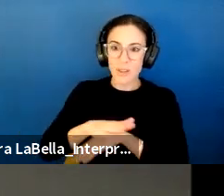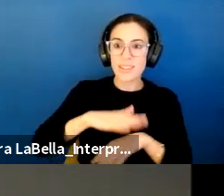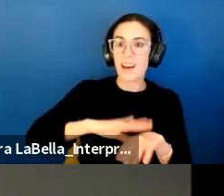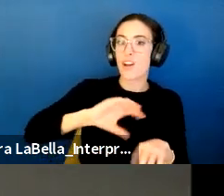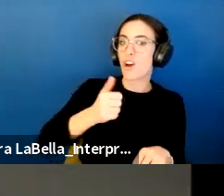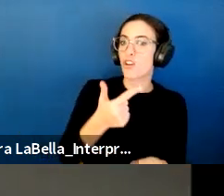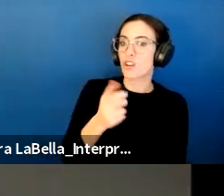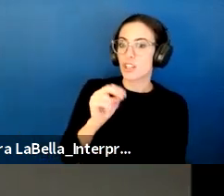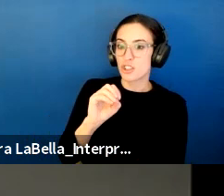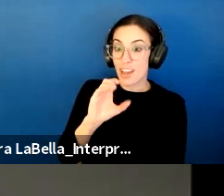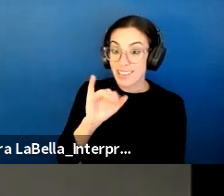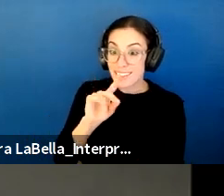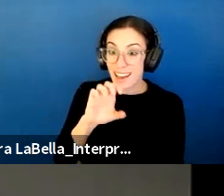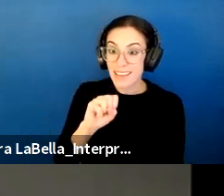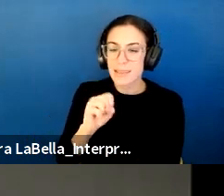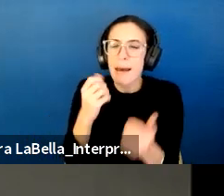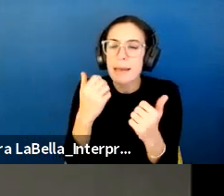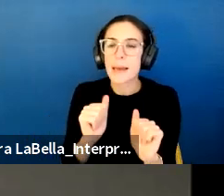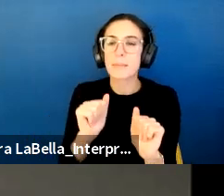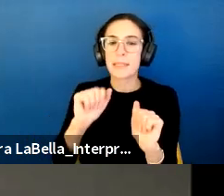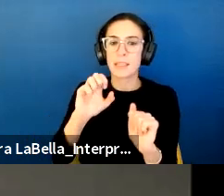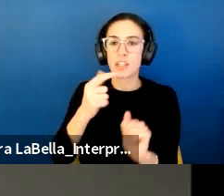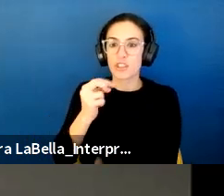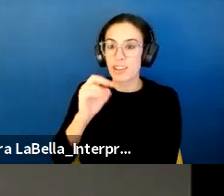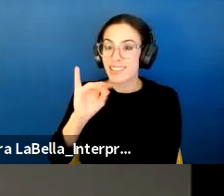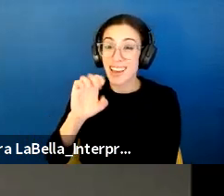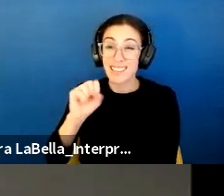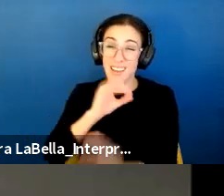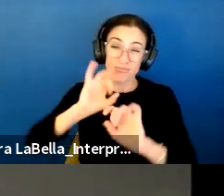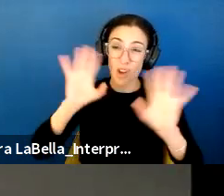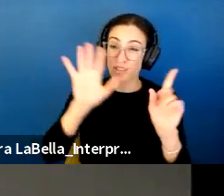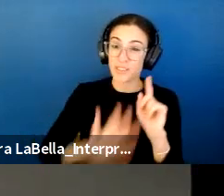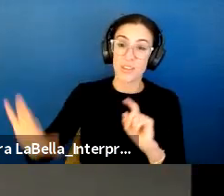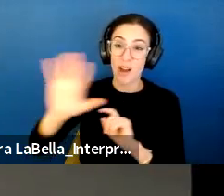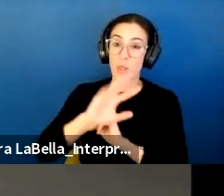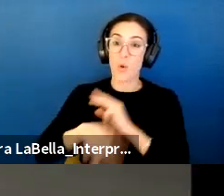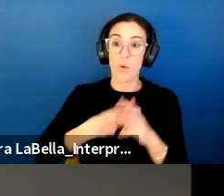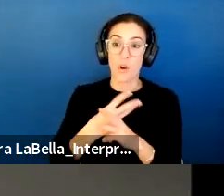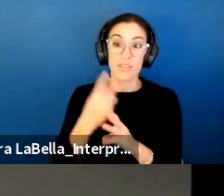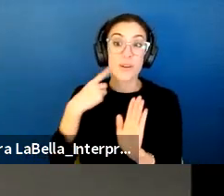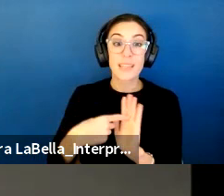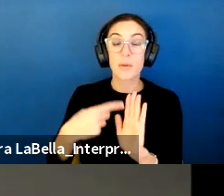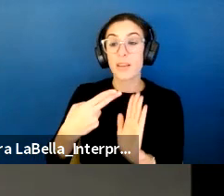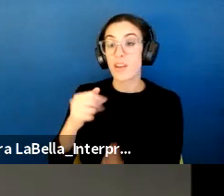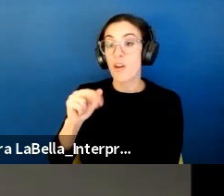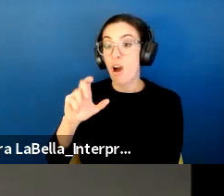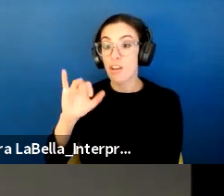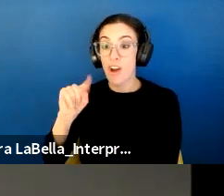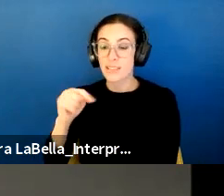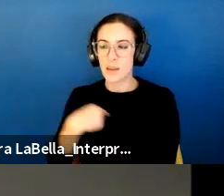genocides and atrocities around the world, such as the Holocaust. And we see that we had communication and